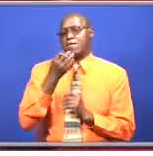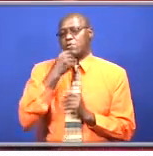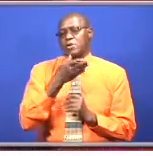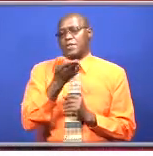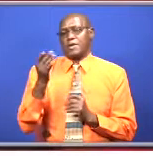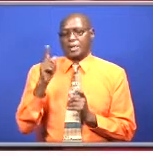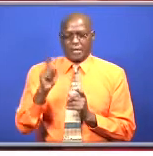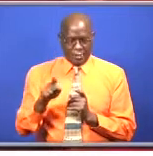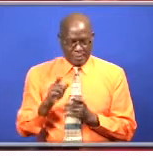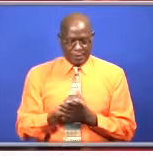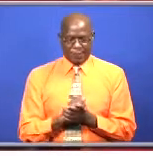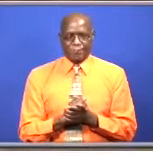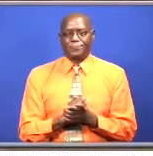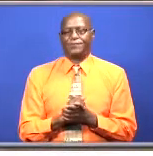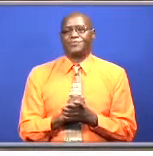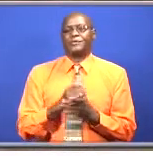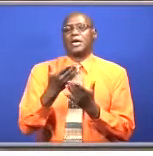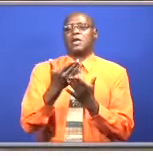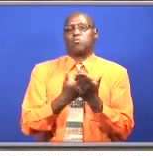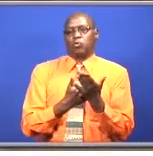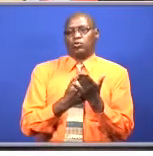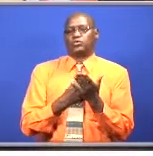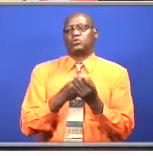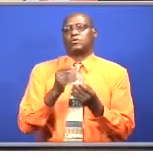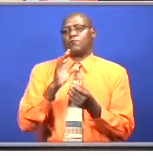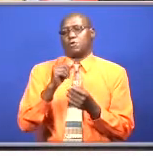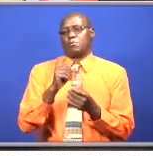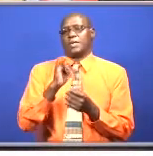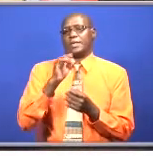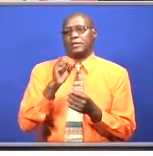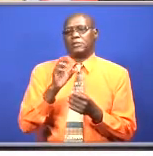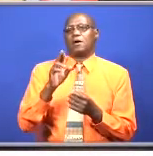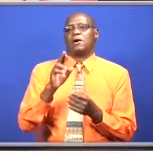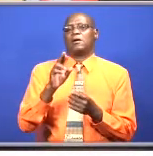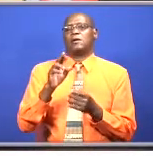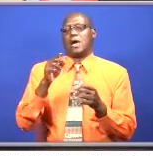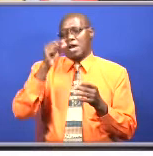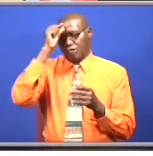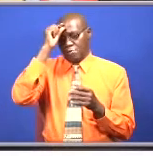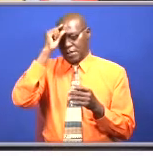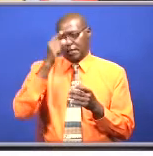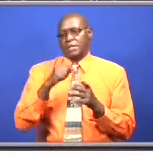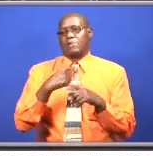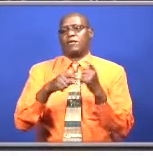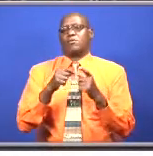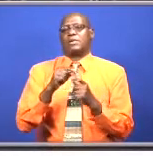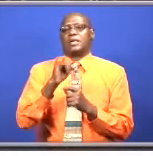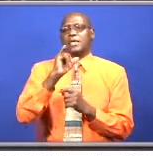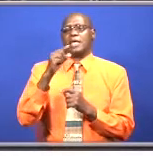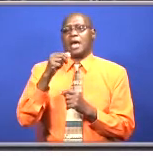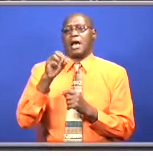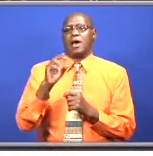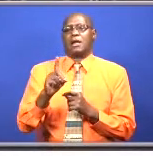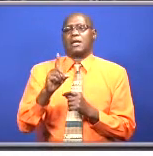regional level, a report released by the Intergovernmental Authority Development IGAD in Nairobi on Monday disclosed that at least